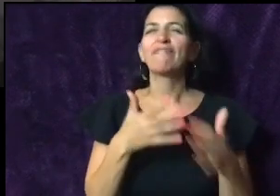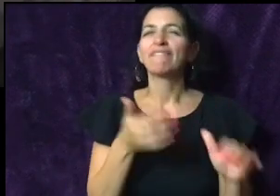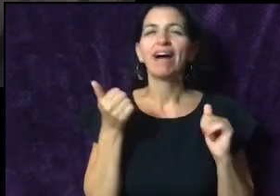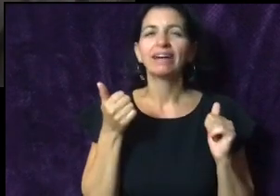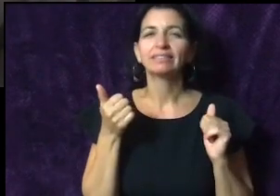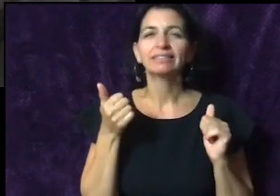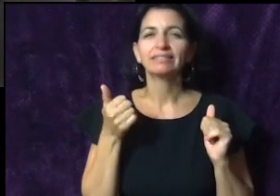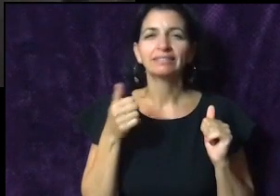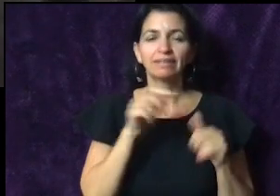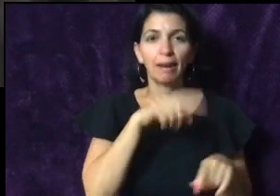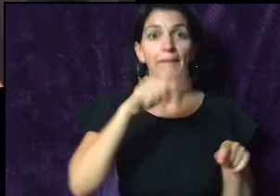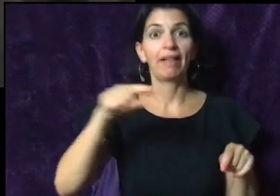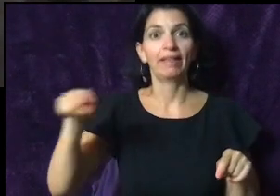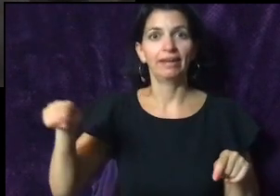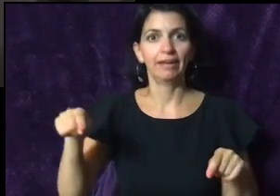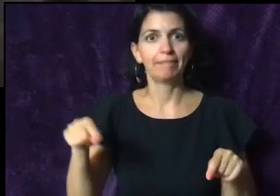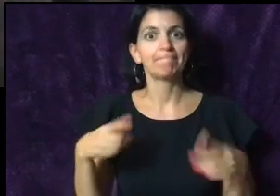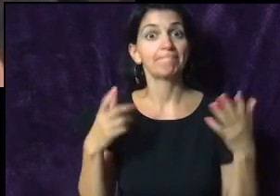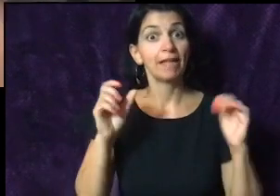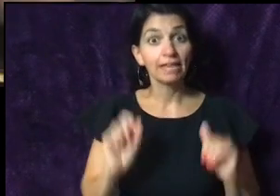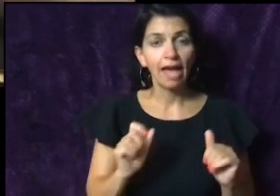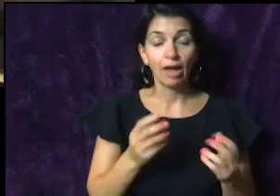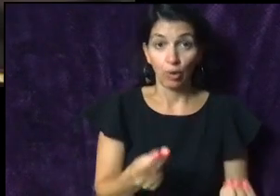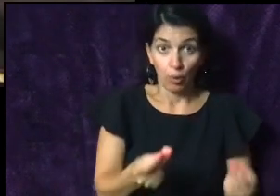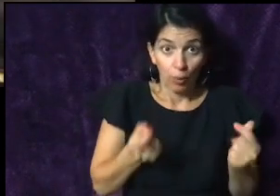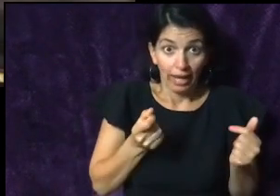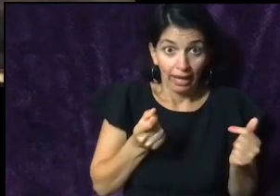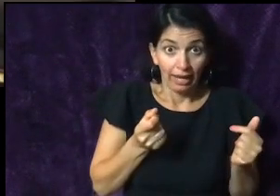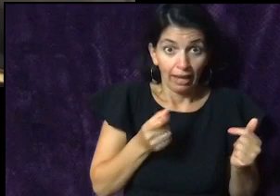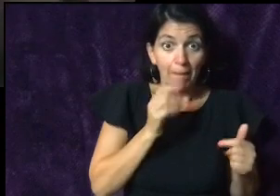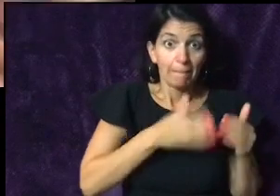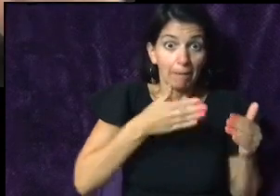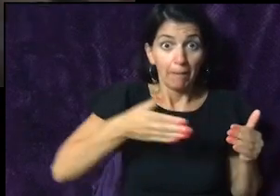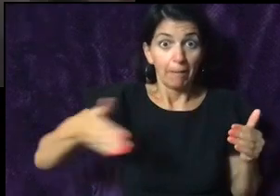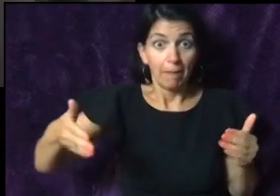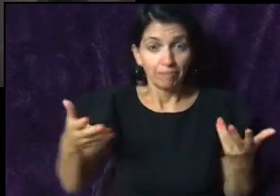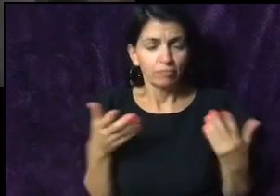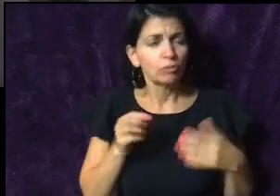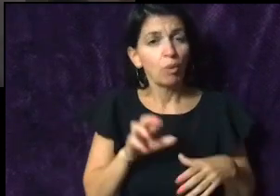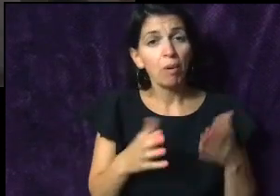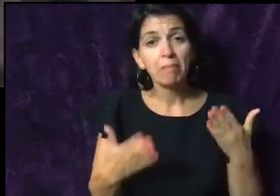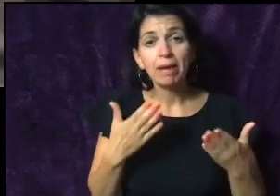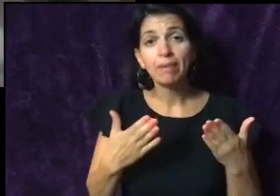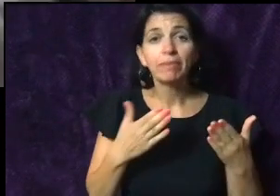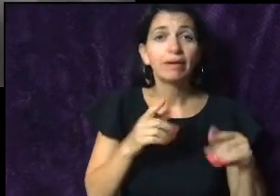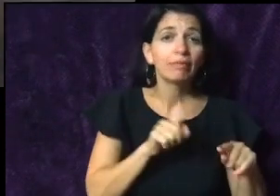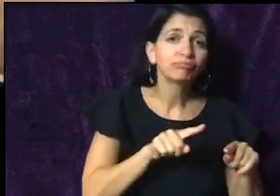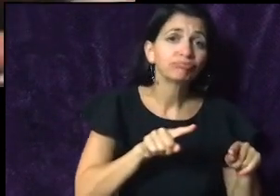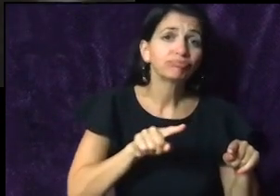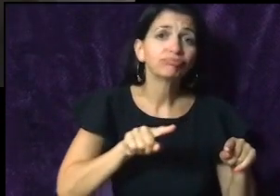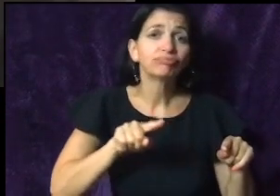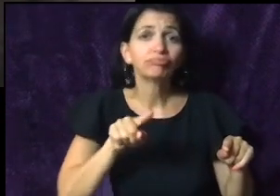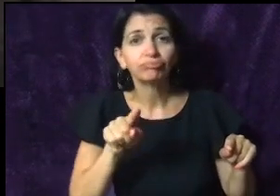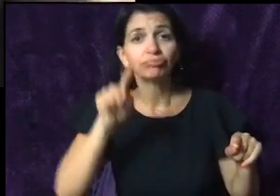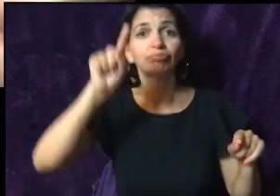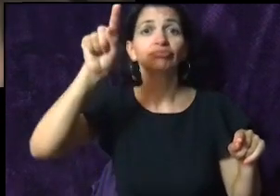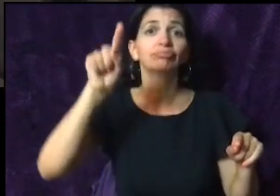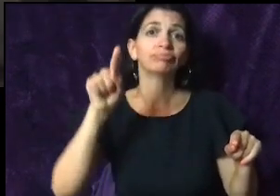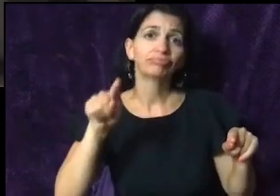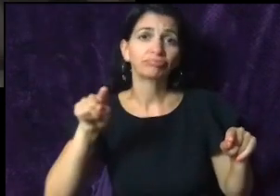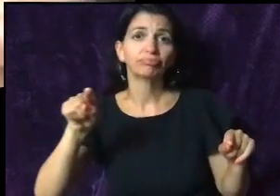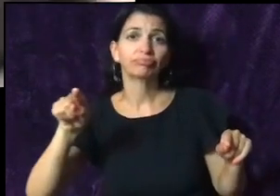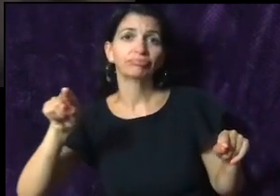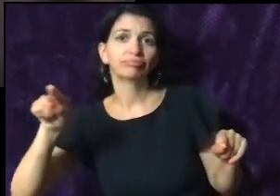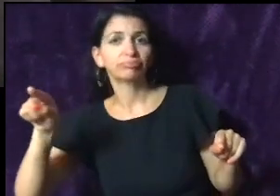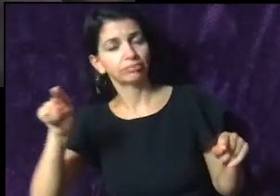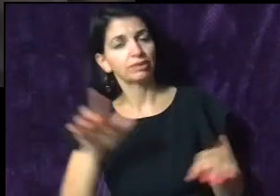a melody is. A melody can have lots of quick notes, and that might give it a fast speed, or it might have some long, drawn-out